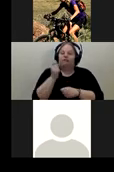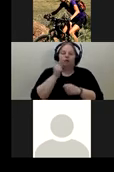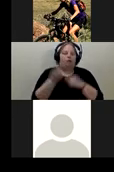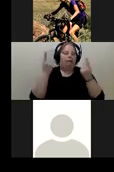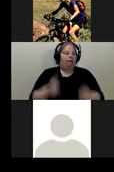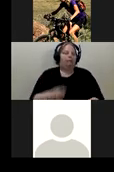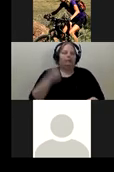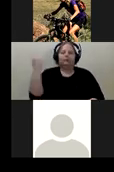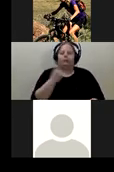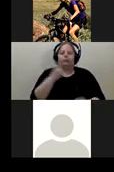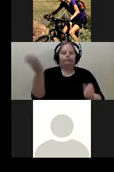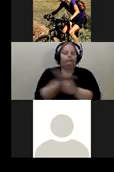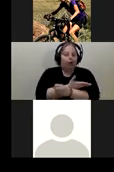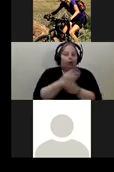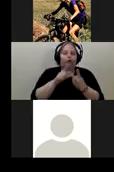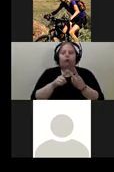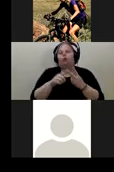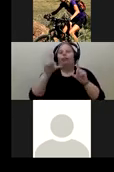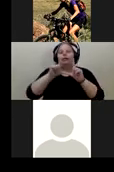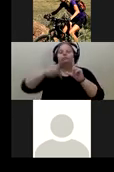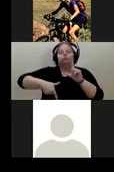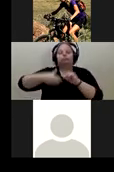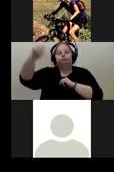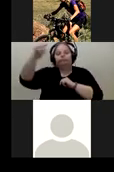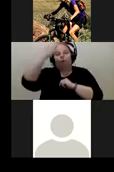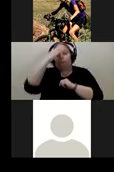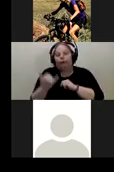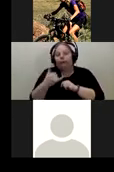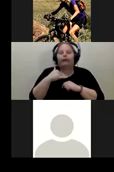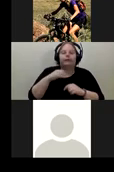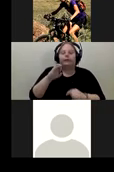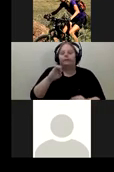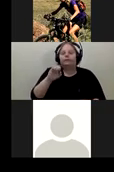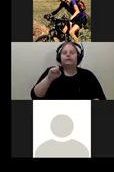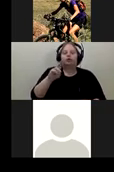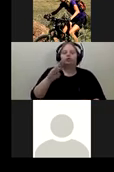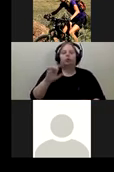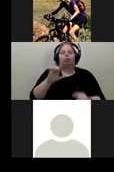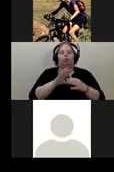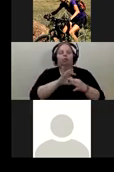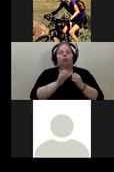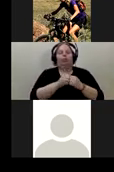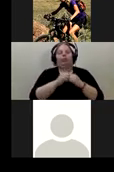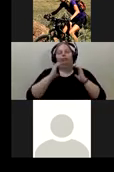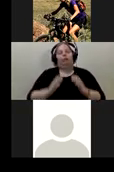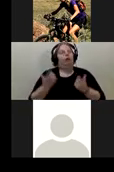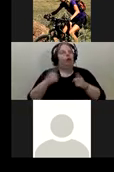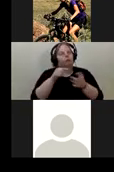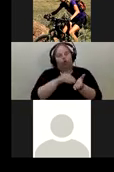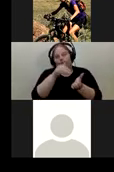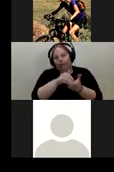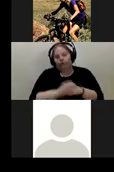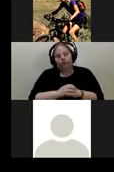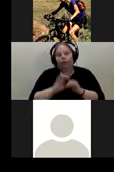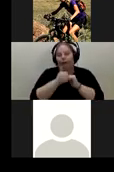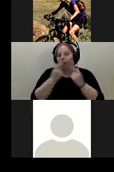up getting fired or losing their license from having sexual relationships with the client. It happens all the time. Well, how can